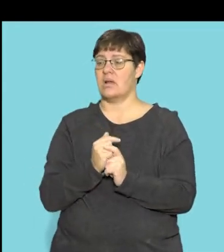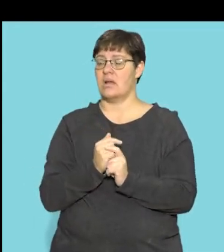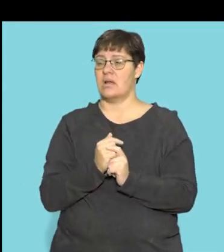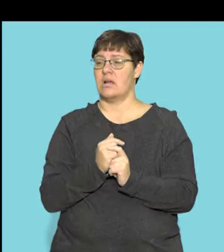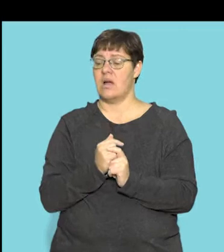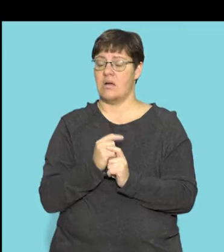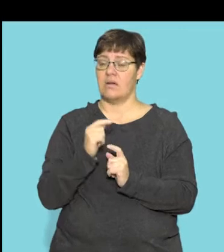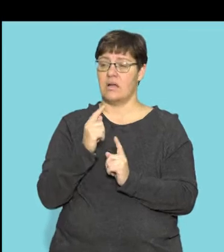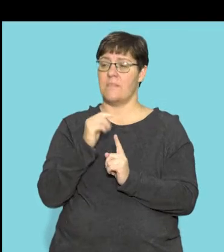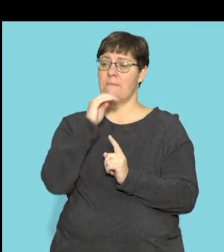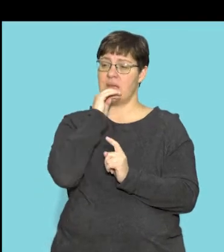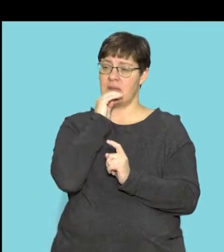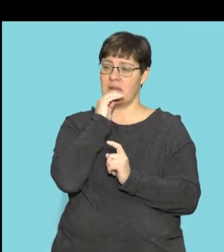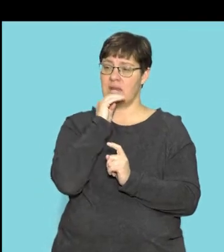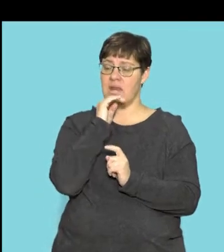is the